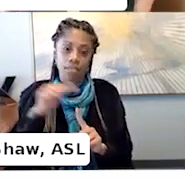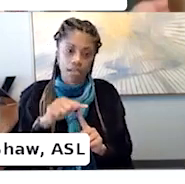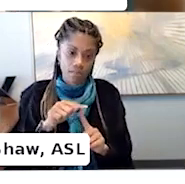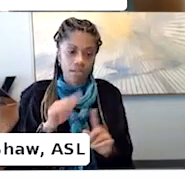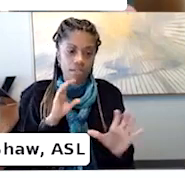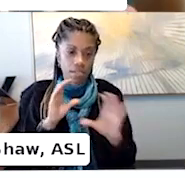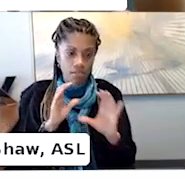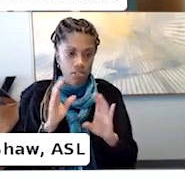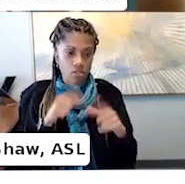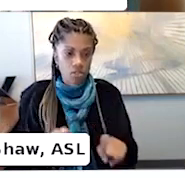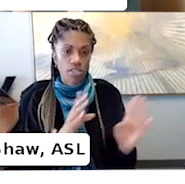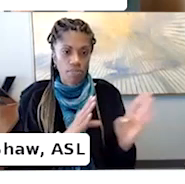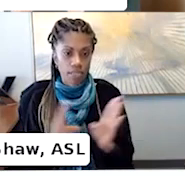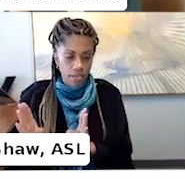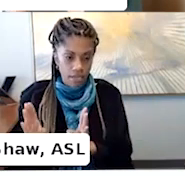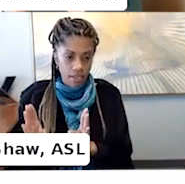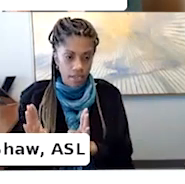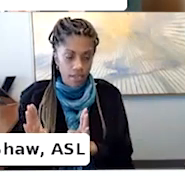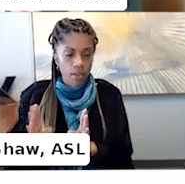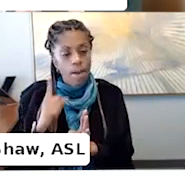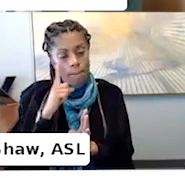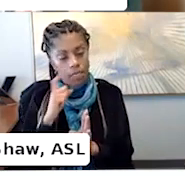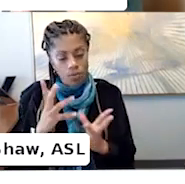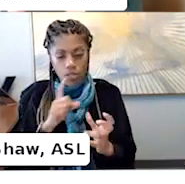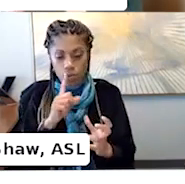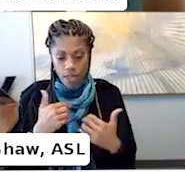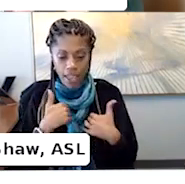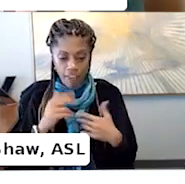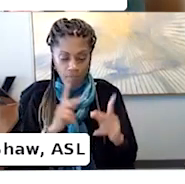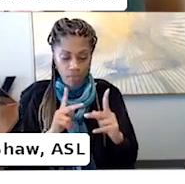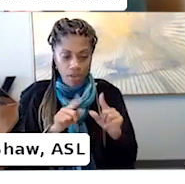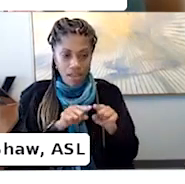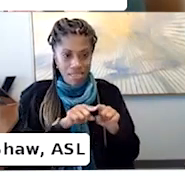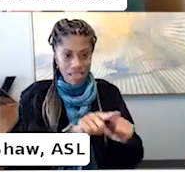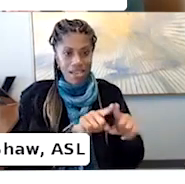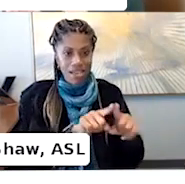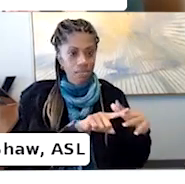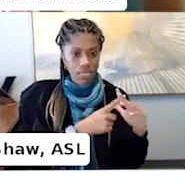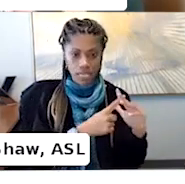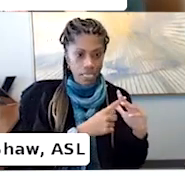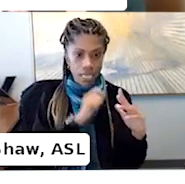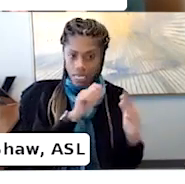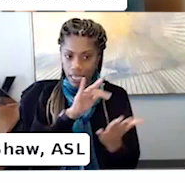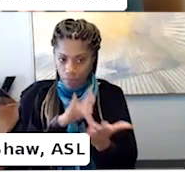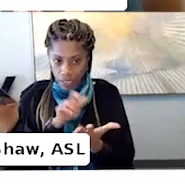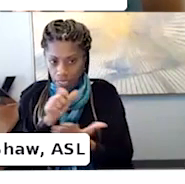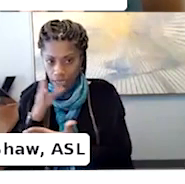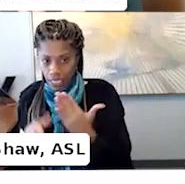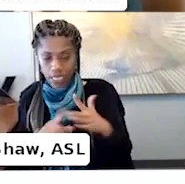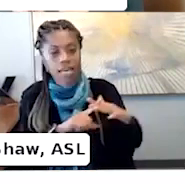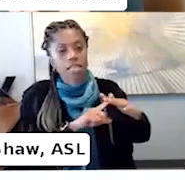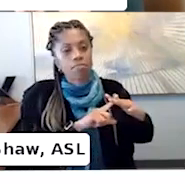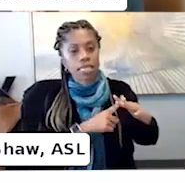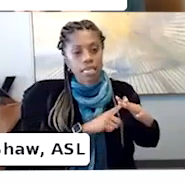we're planning and getting everybody aligned from the get-go on what it is we're doing and what are the most important considerations?